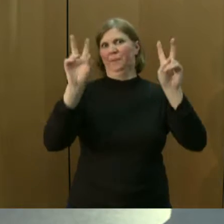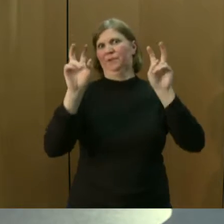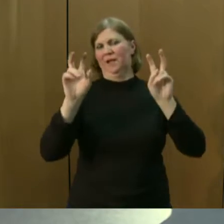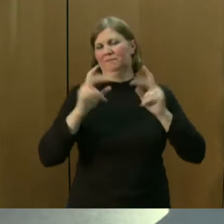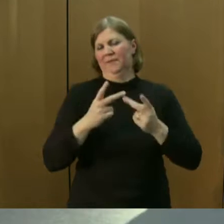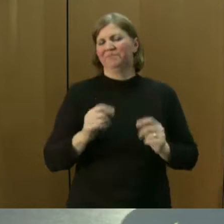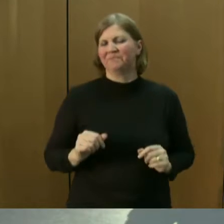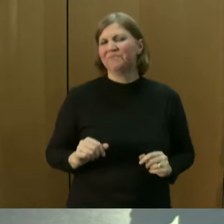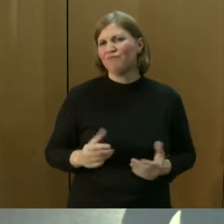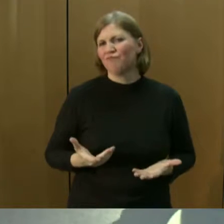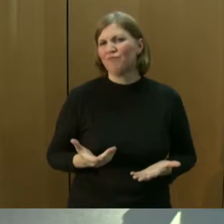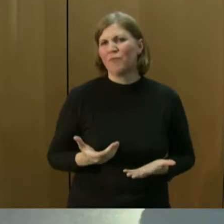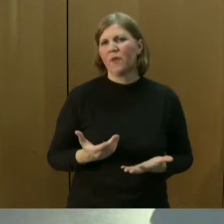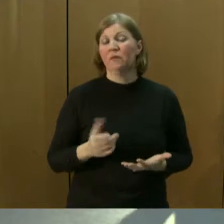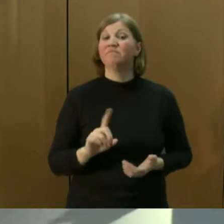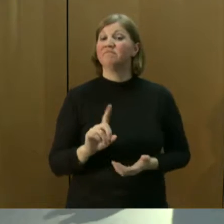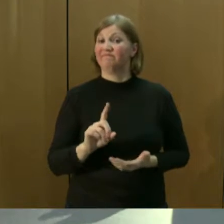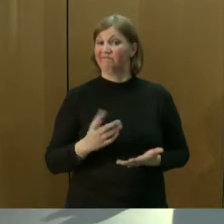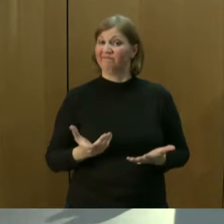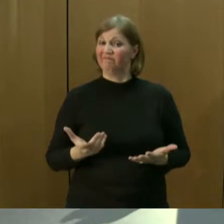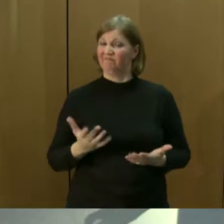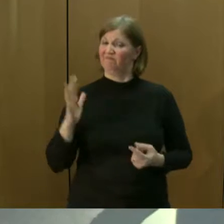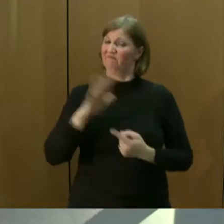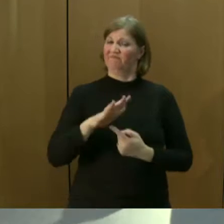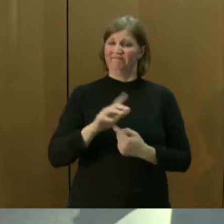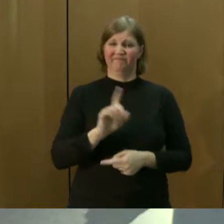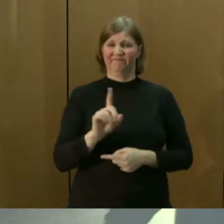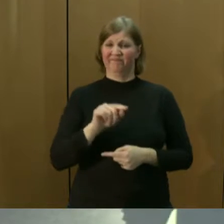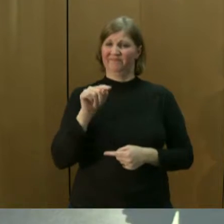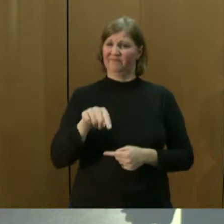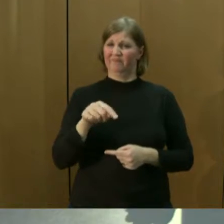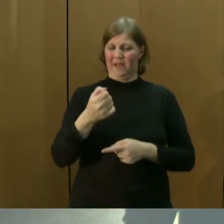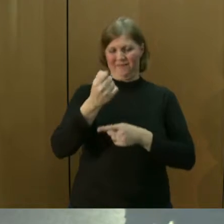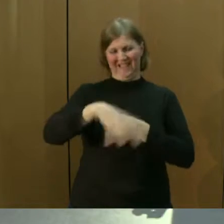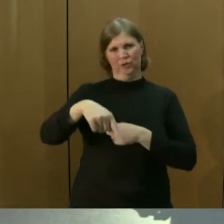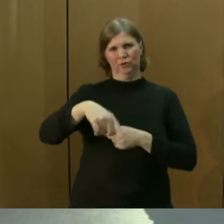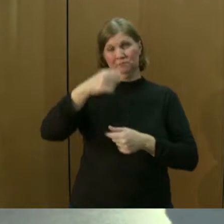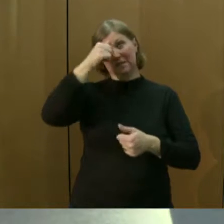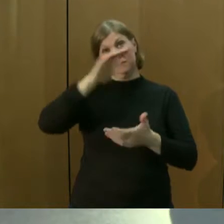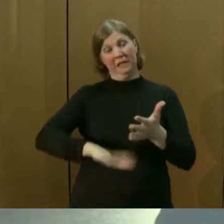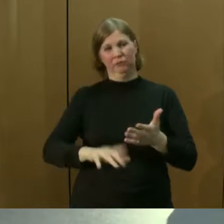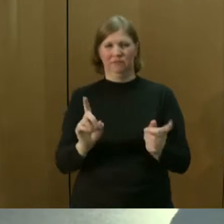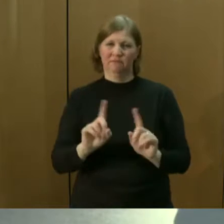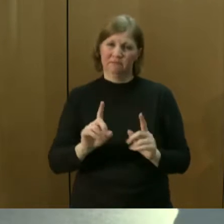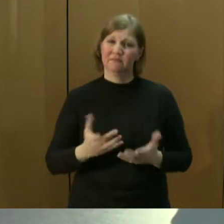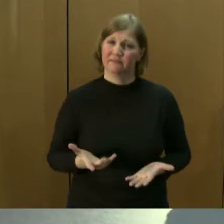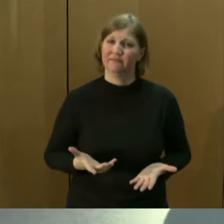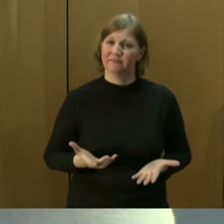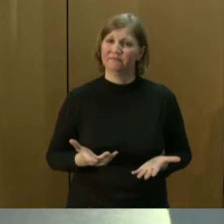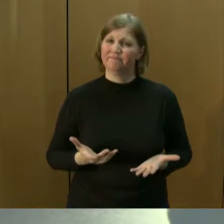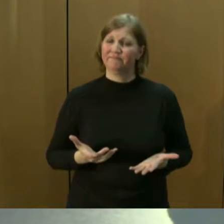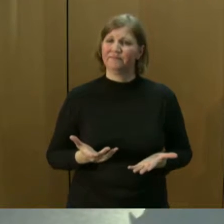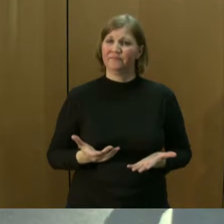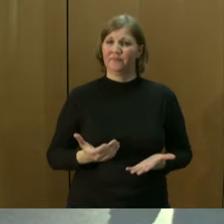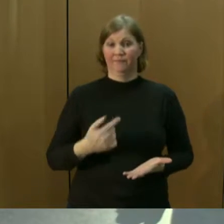deal and so important to the Fringe experience is that we do separate sessions, and that's on selling your work on the Fringe, because